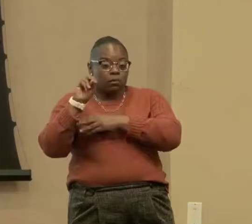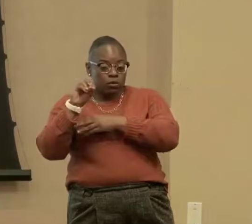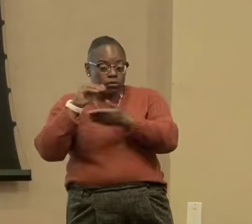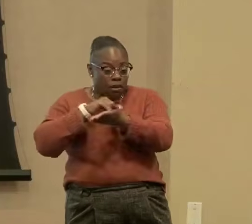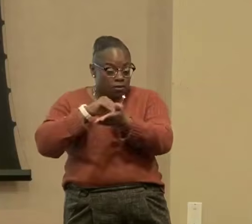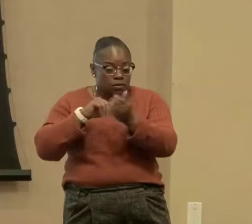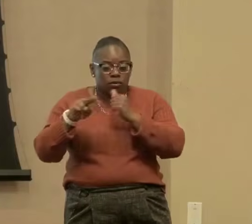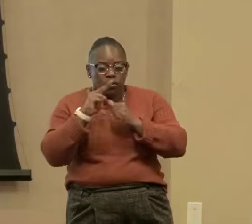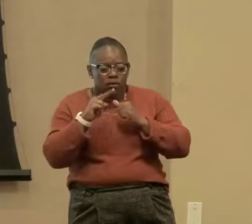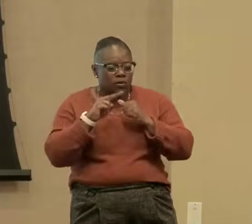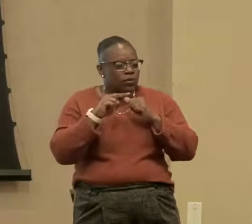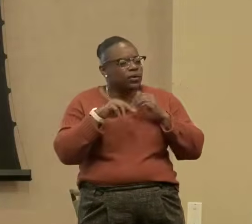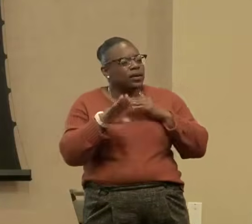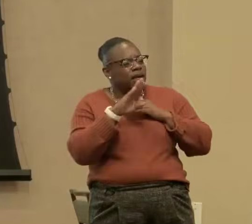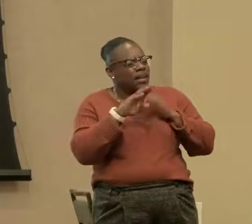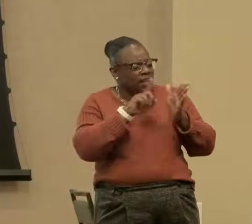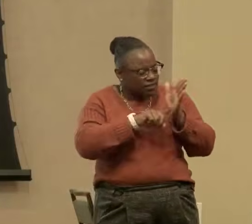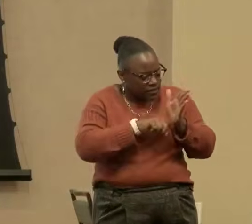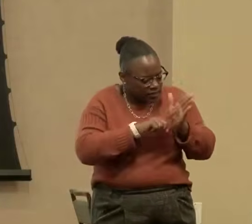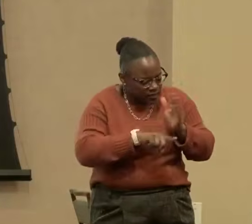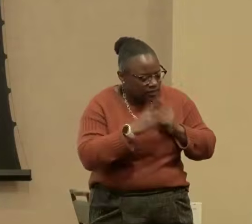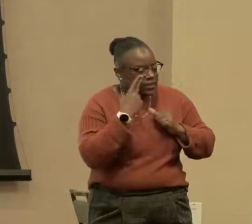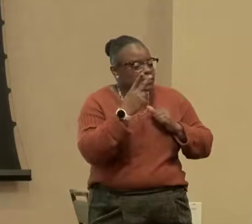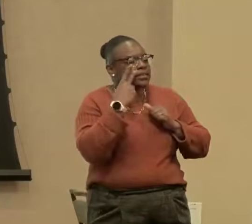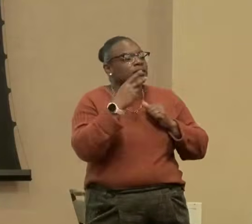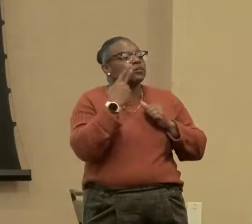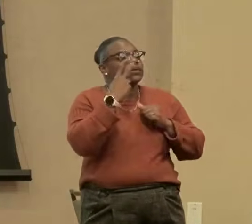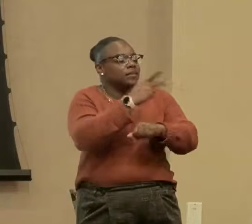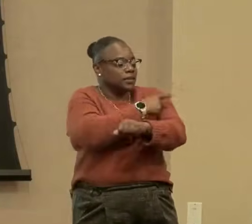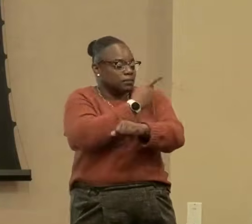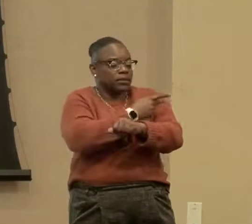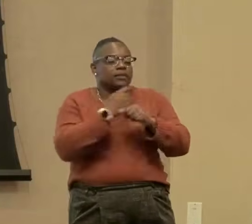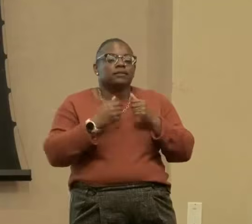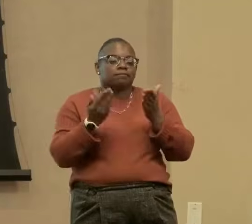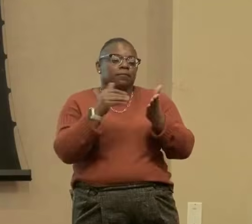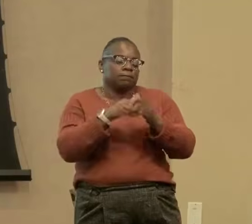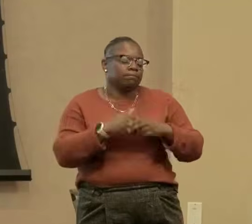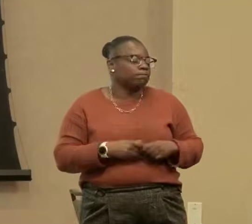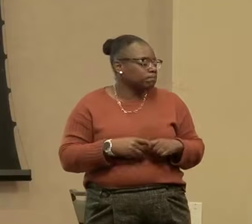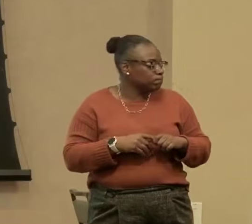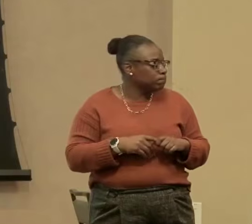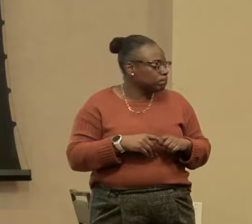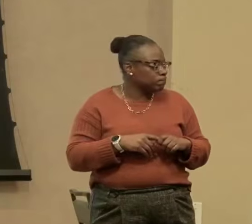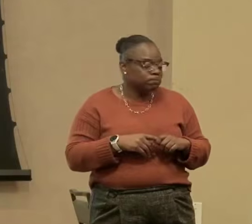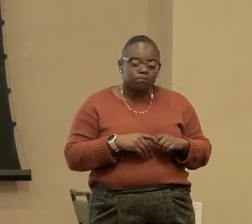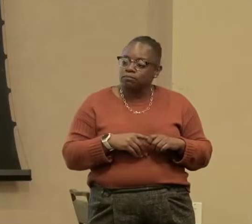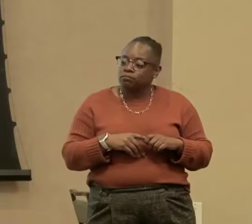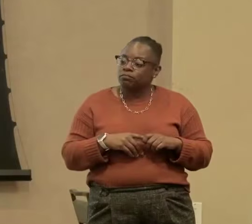saying, well, I got to do the workup for lupus and antiphospholipid syndrome. And then we see the patient secondarily after that.